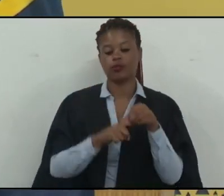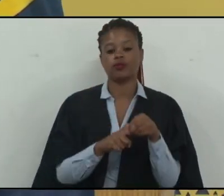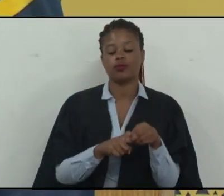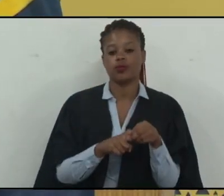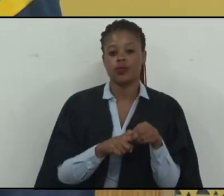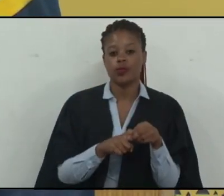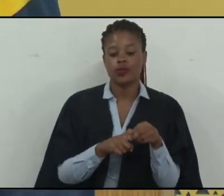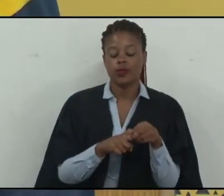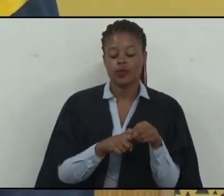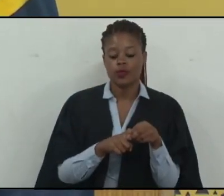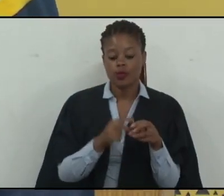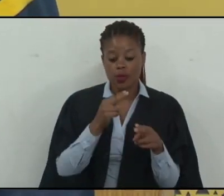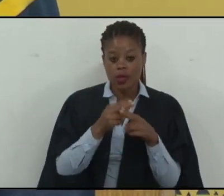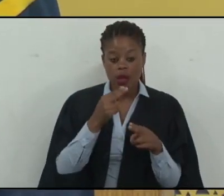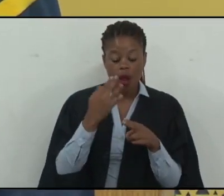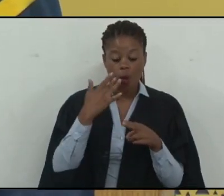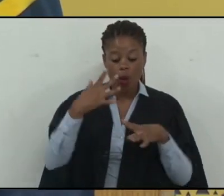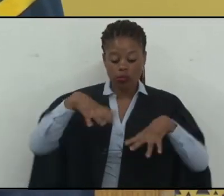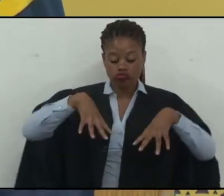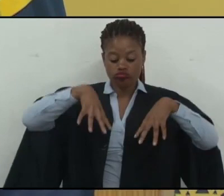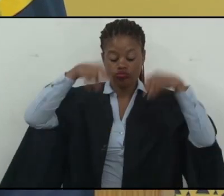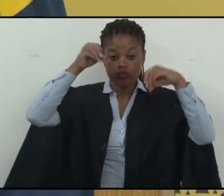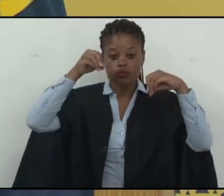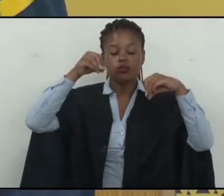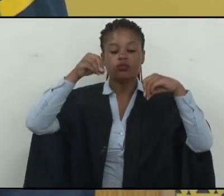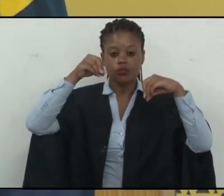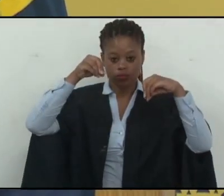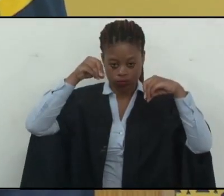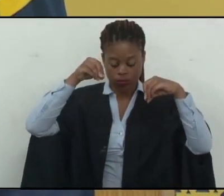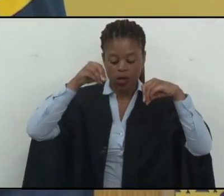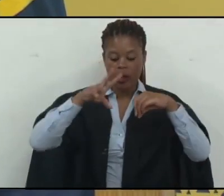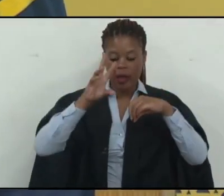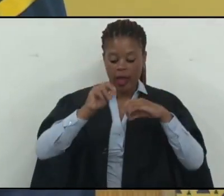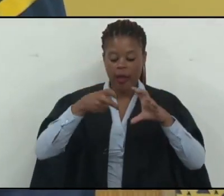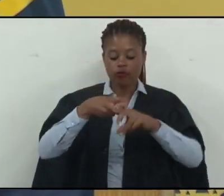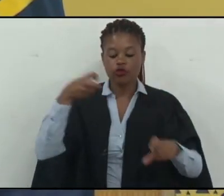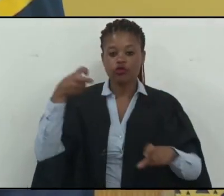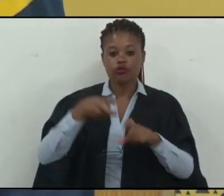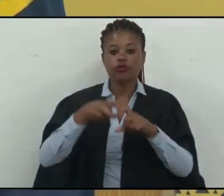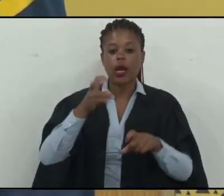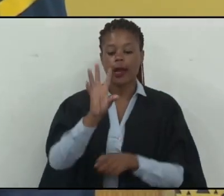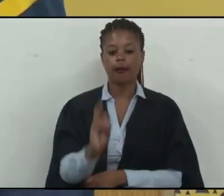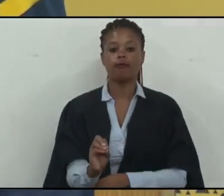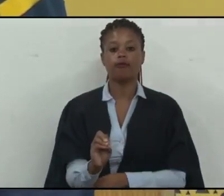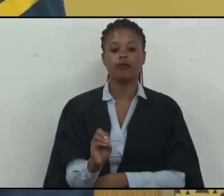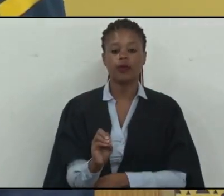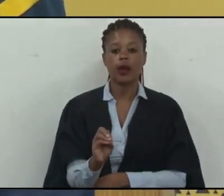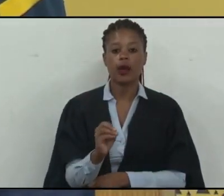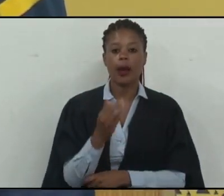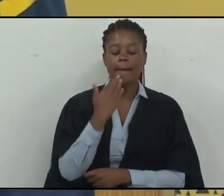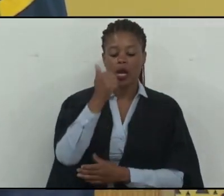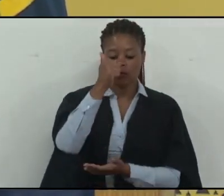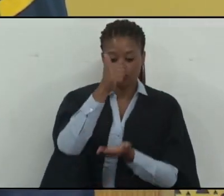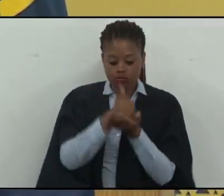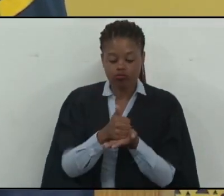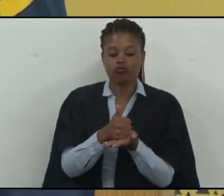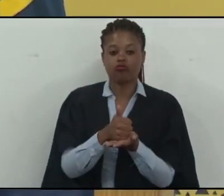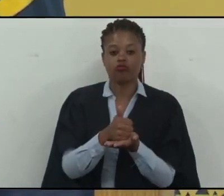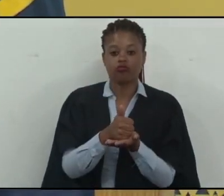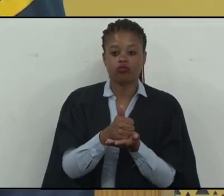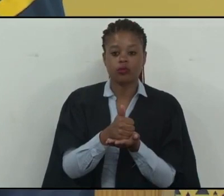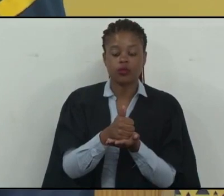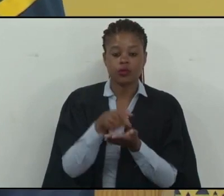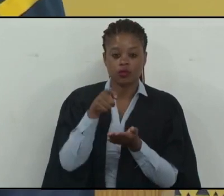note that in the event of load shedding, we have a standby generator. Remain seated as